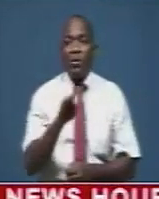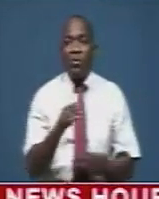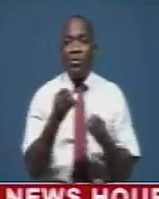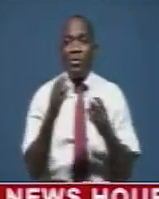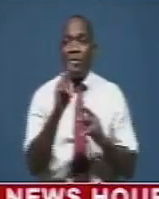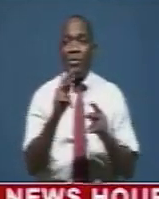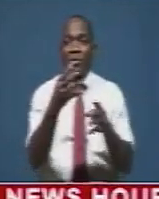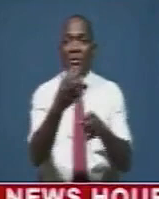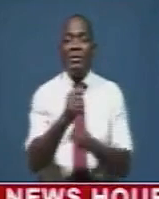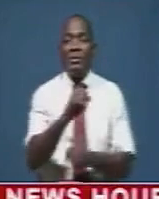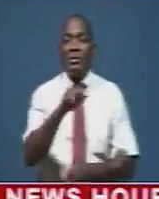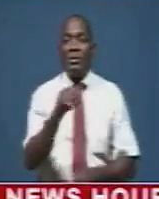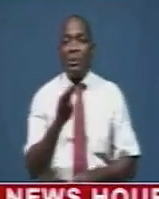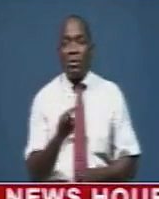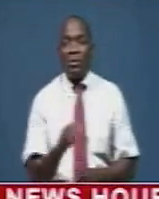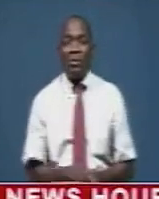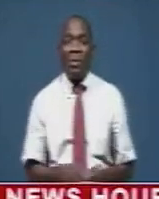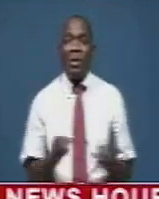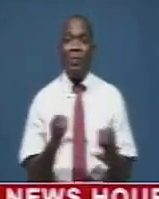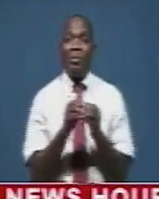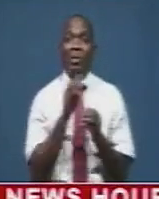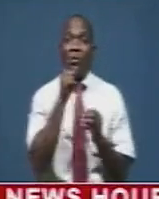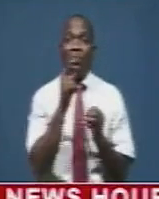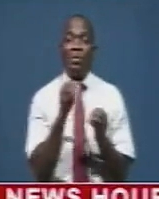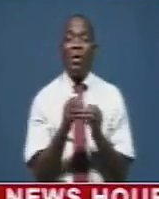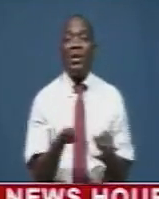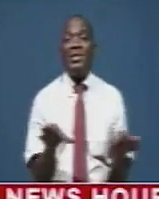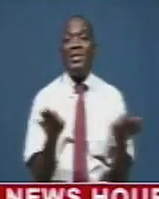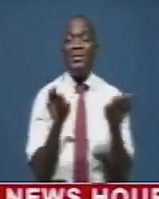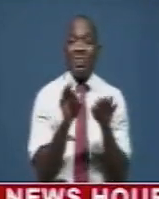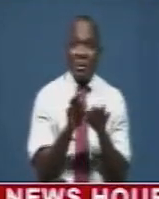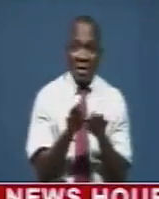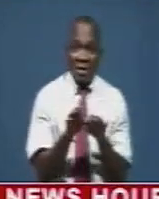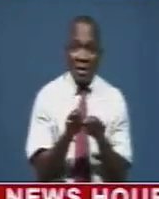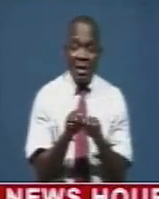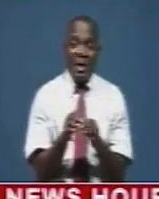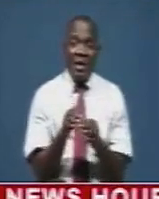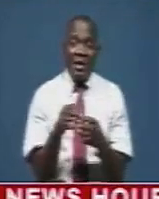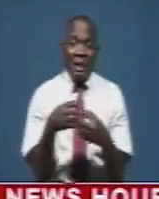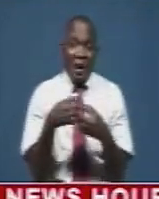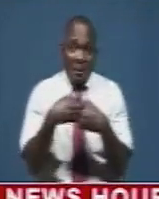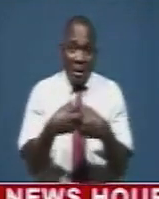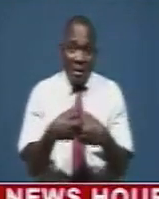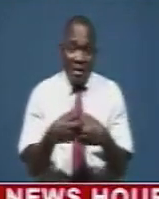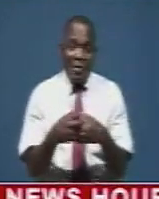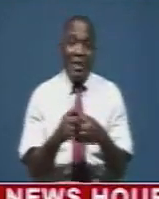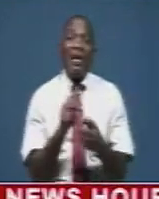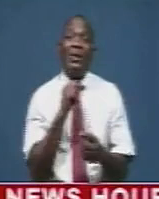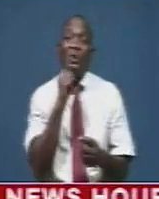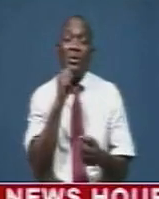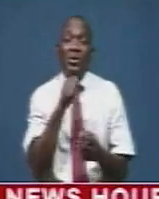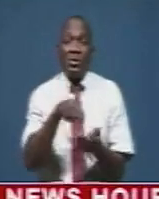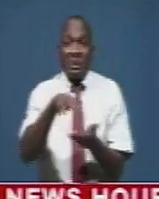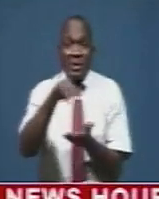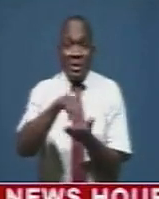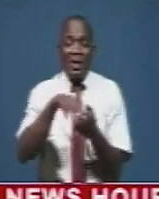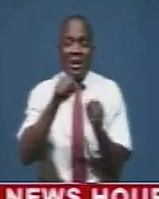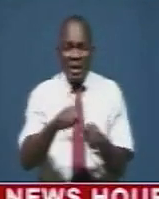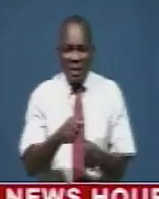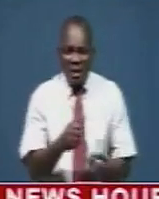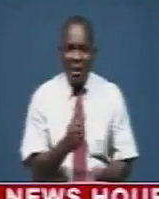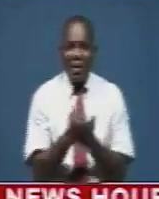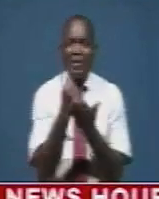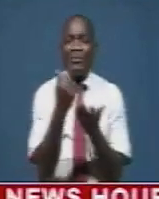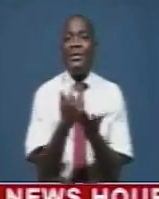our youth. More importantly, the Foundry and Machine Tooling Center will put us in the